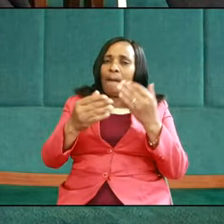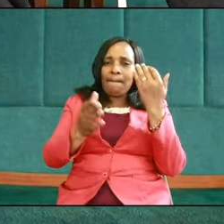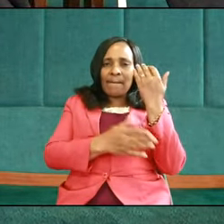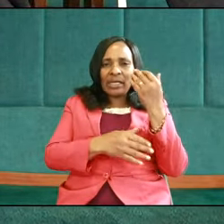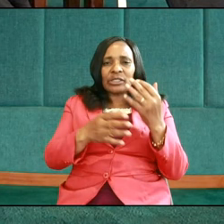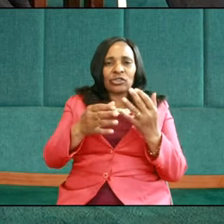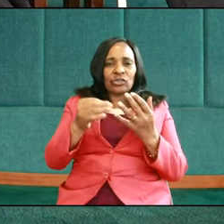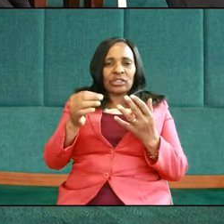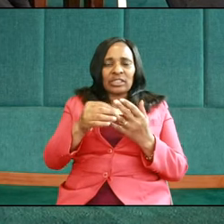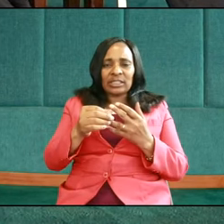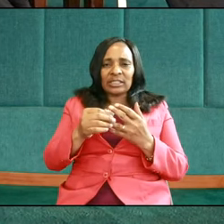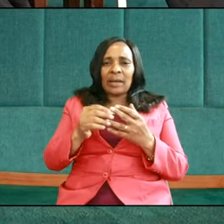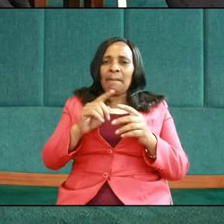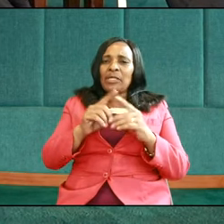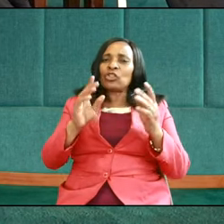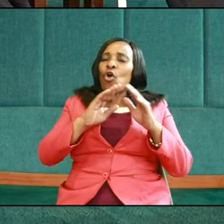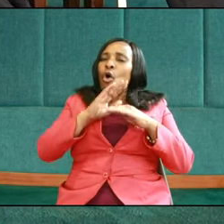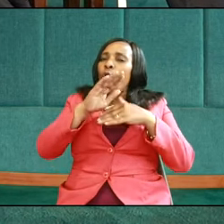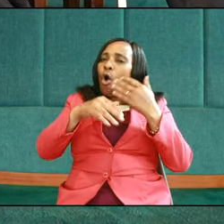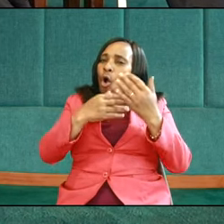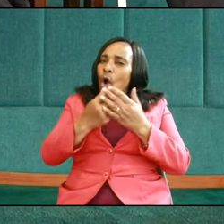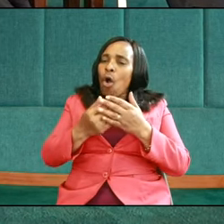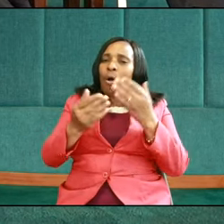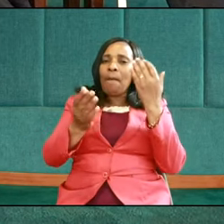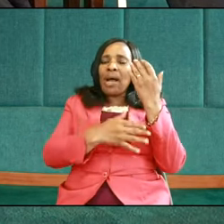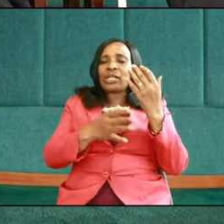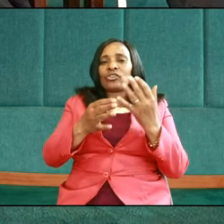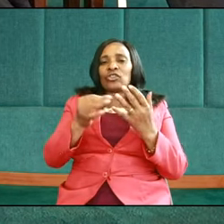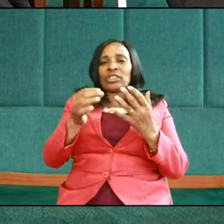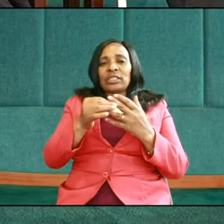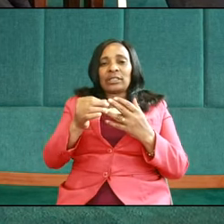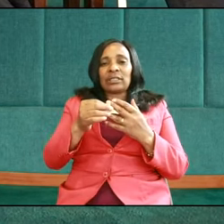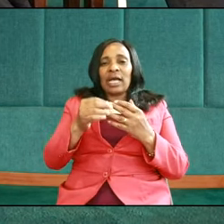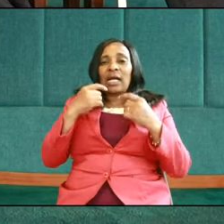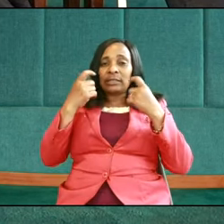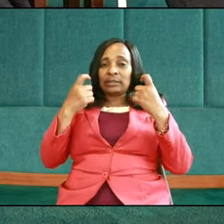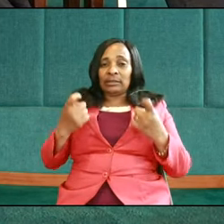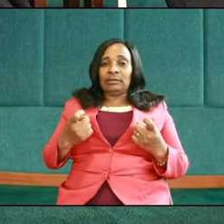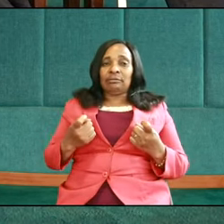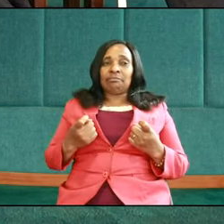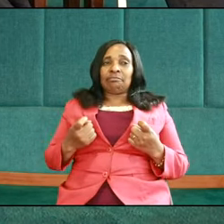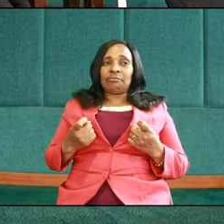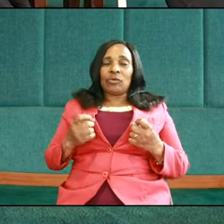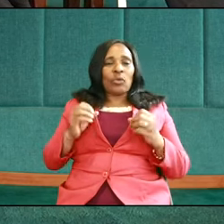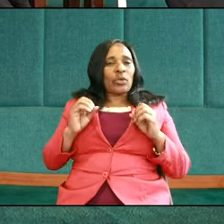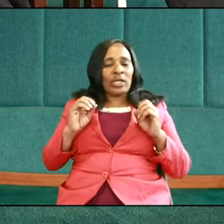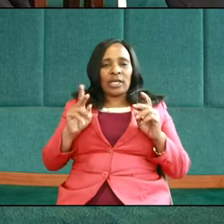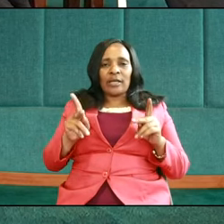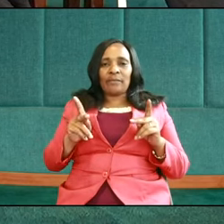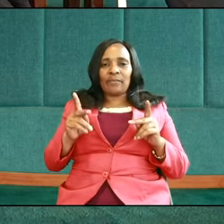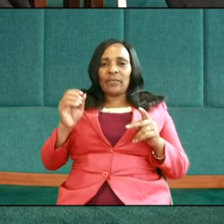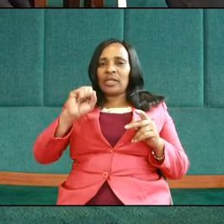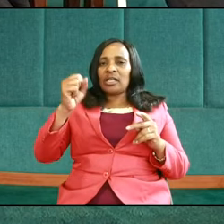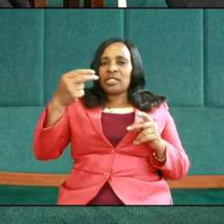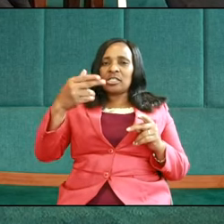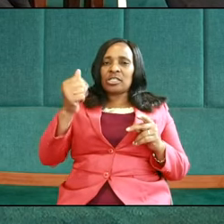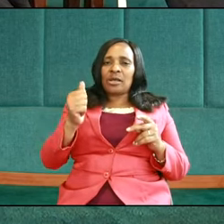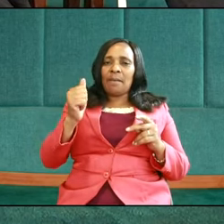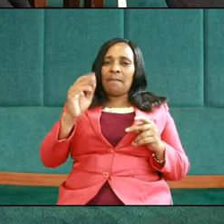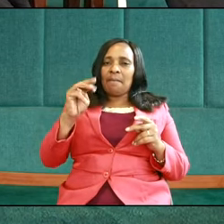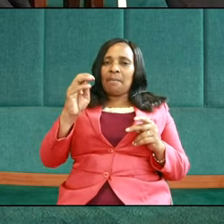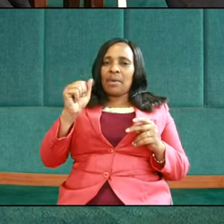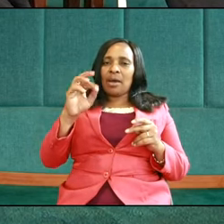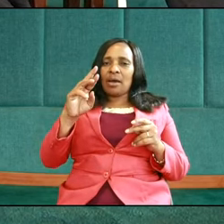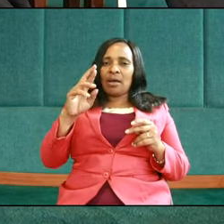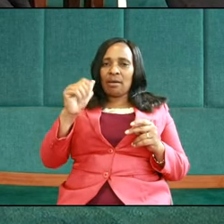choices, but not all bad choices are sins. Yeah. Okay. Shamala, you go next.